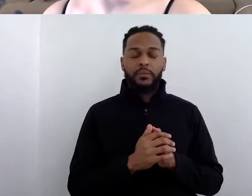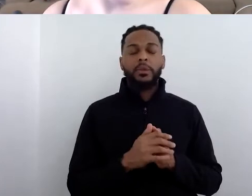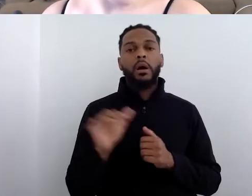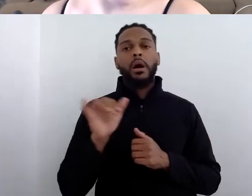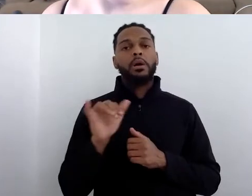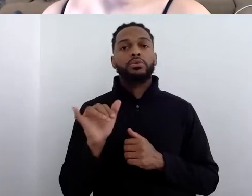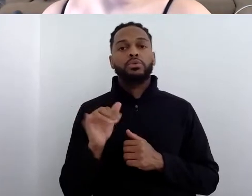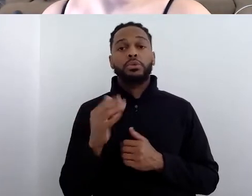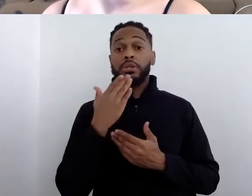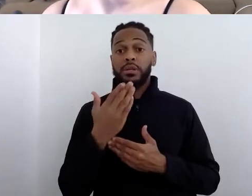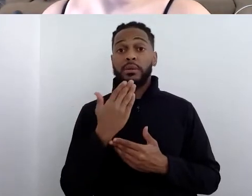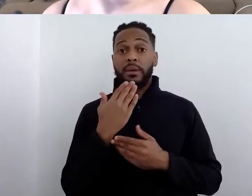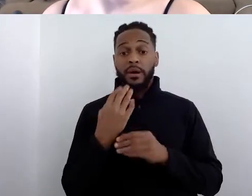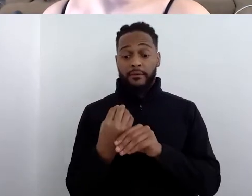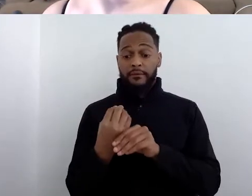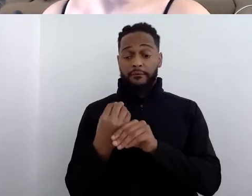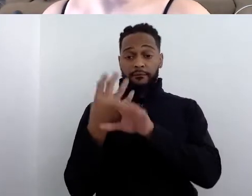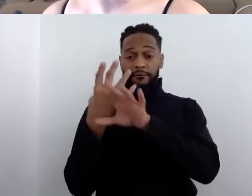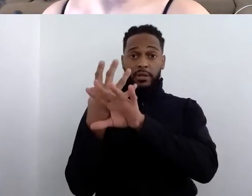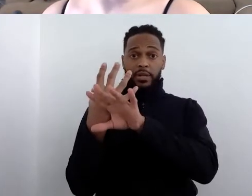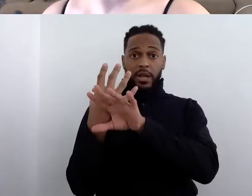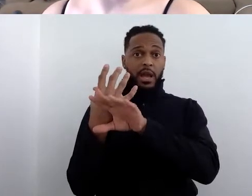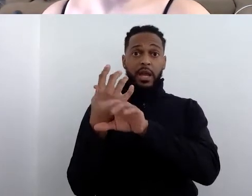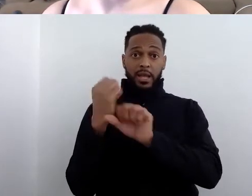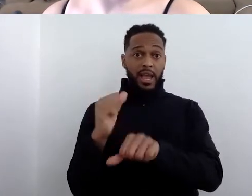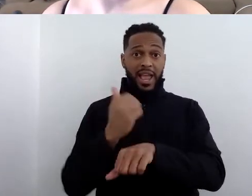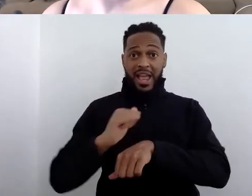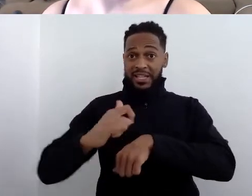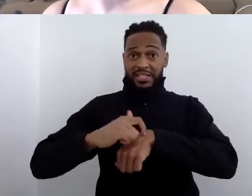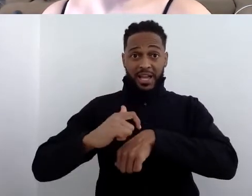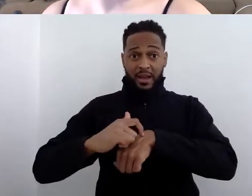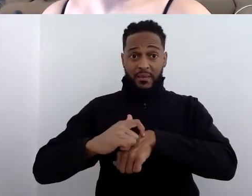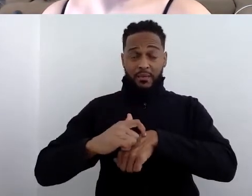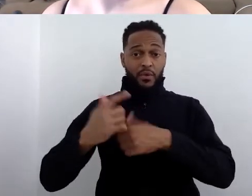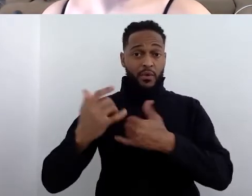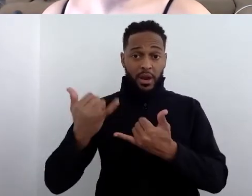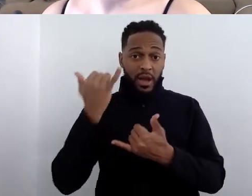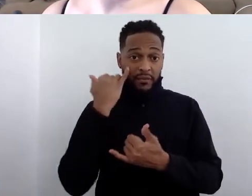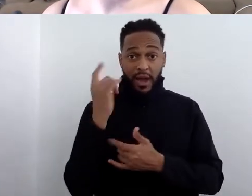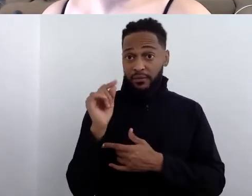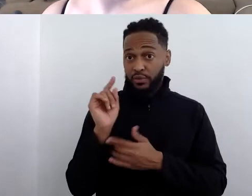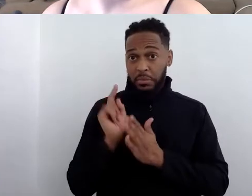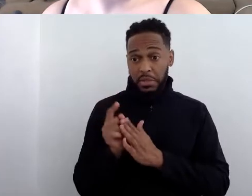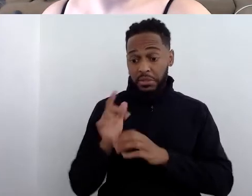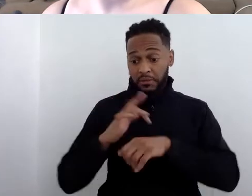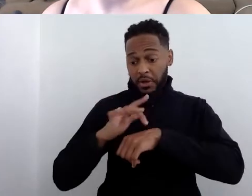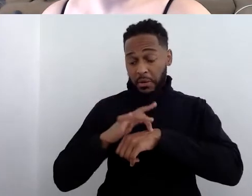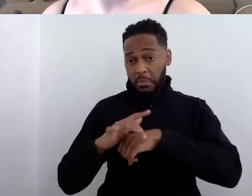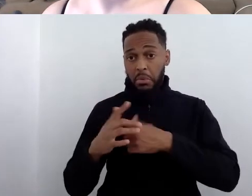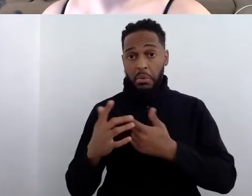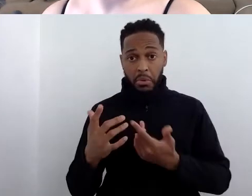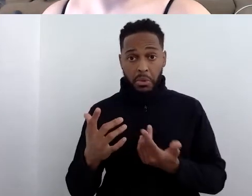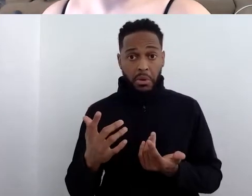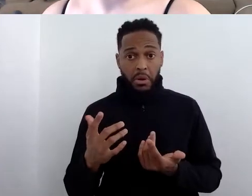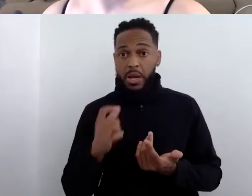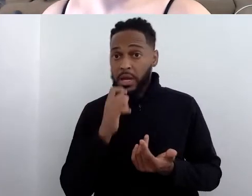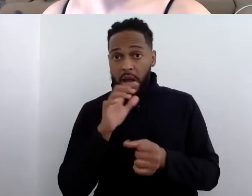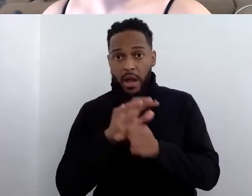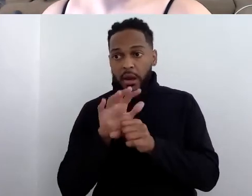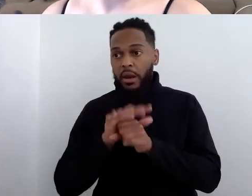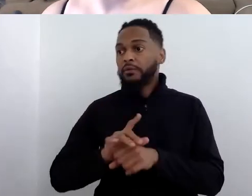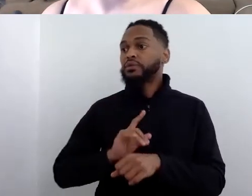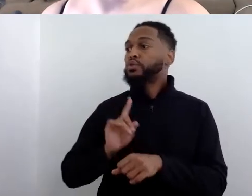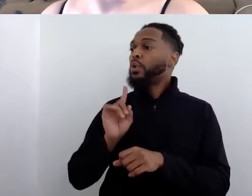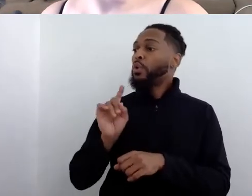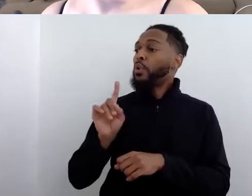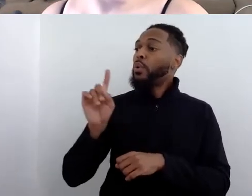whenever. You know, right now, say after this, I got a random 20 minutes. That doesn't give me enough time to walk to the clinic,